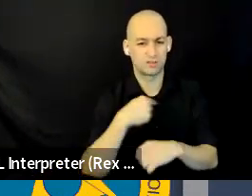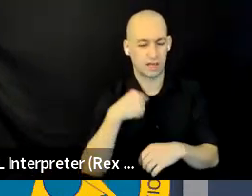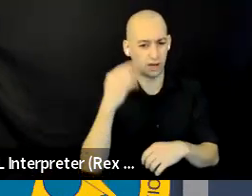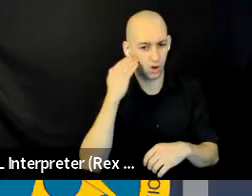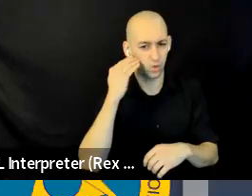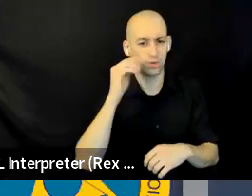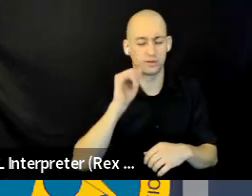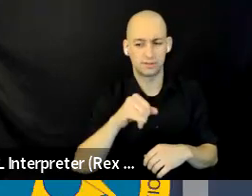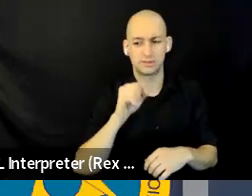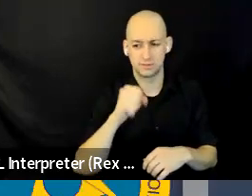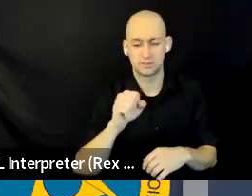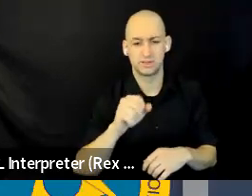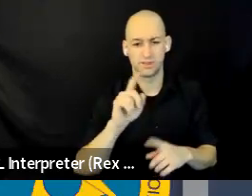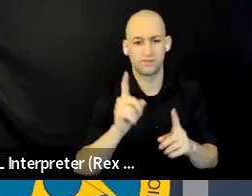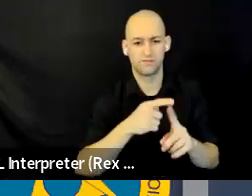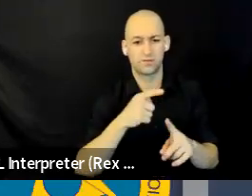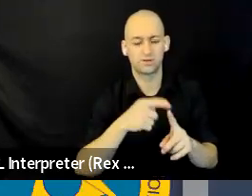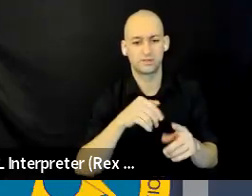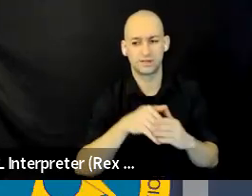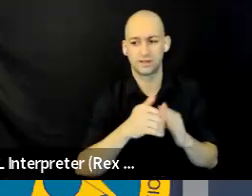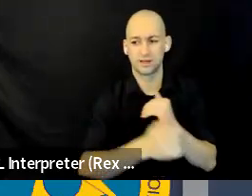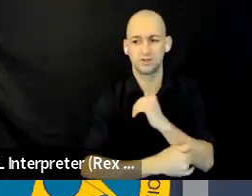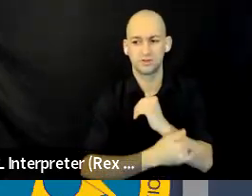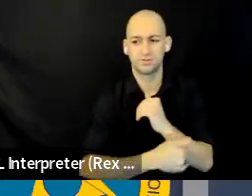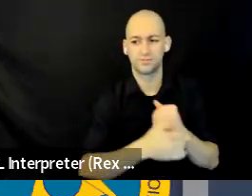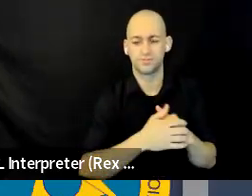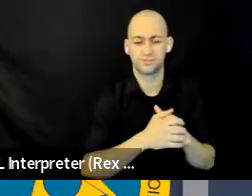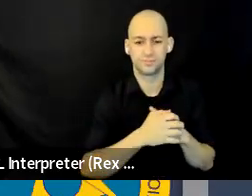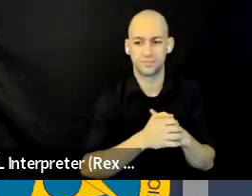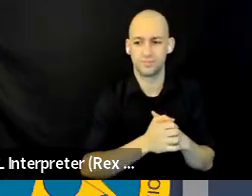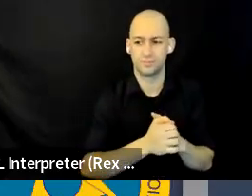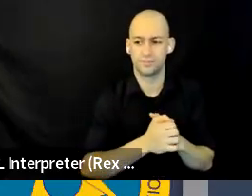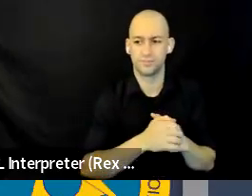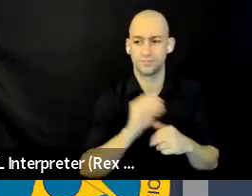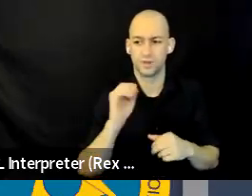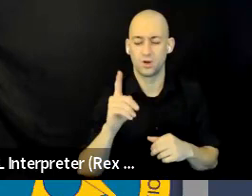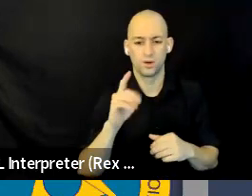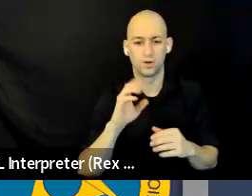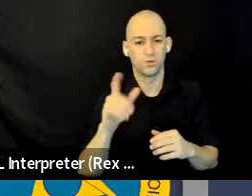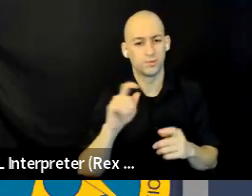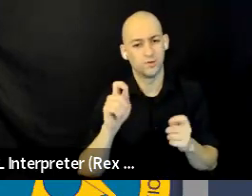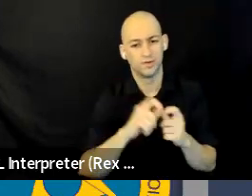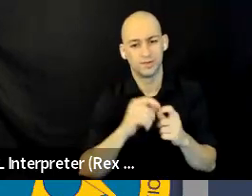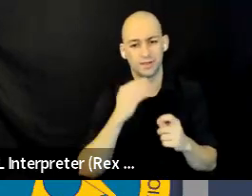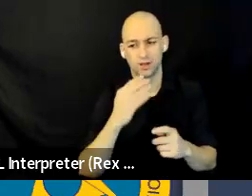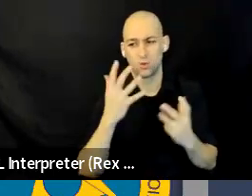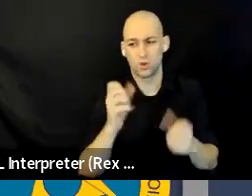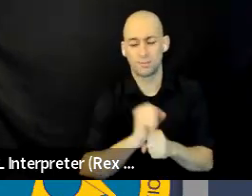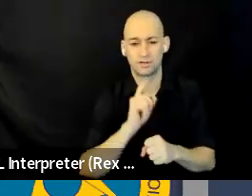done any press releases, the governor's office or anything? Okay. Okay, cool. Perfect. Thank you. Just want to make